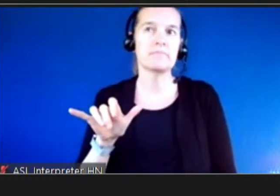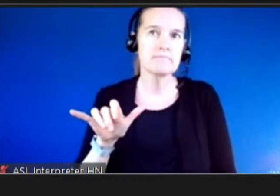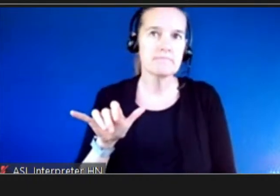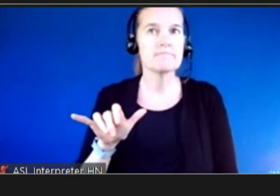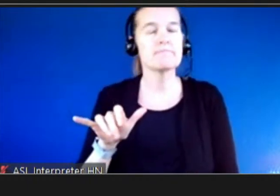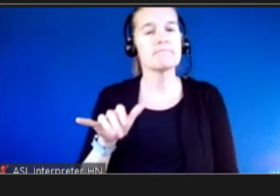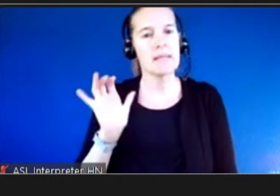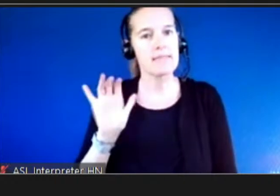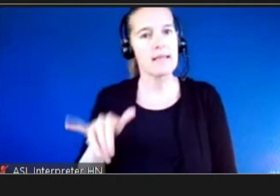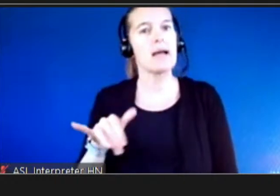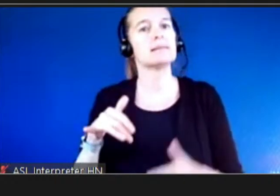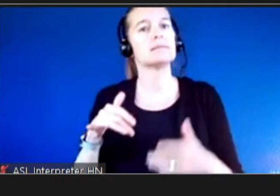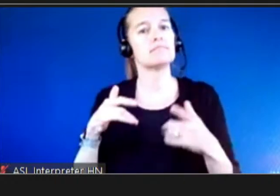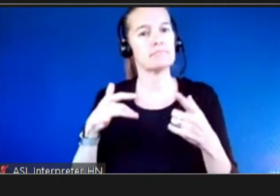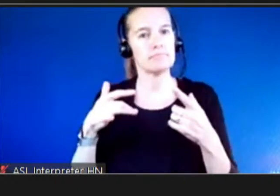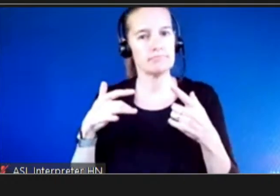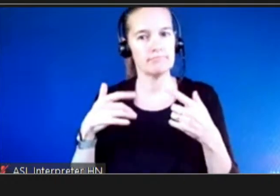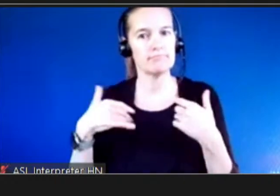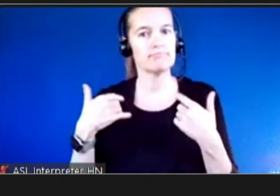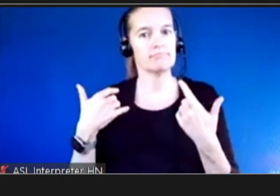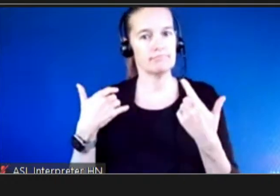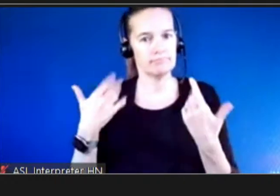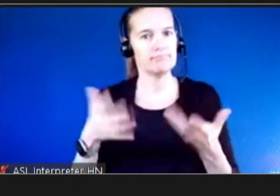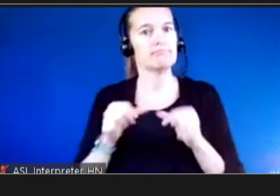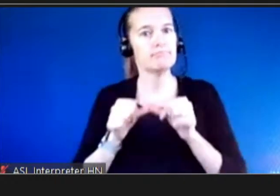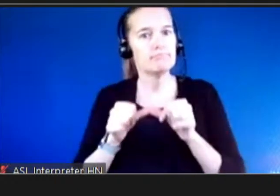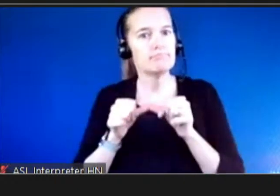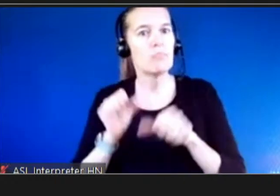ongoing effort in partnership with